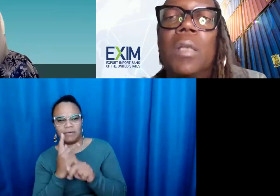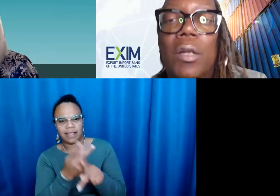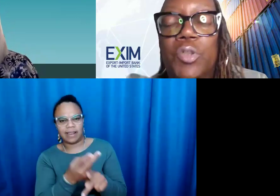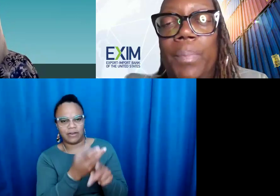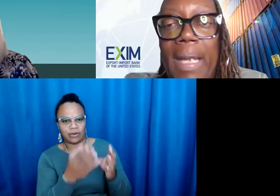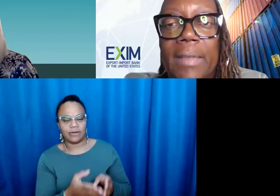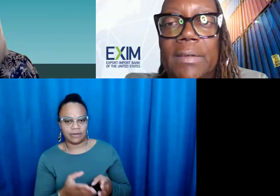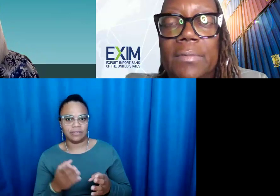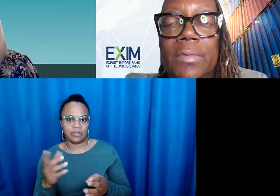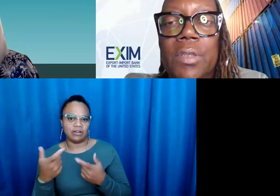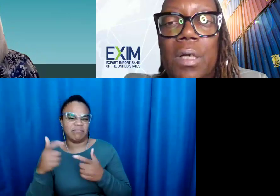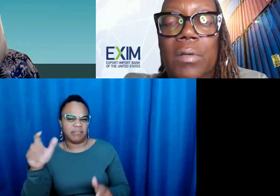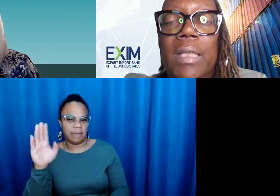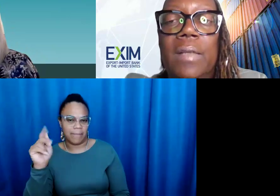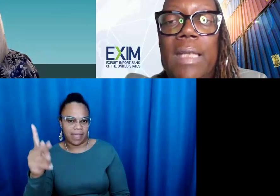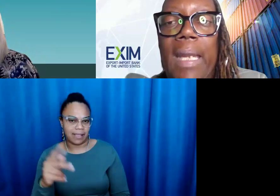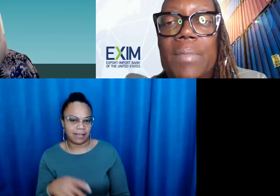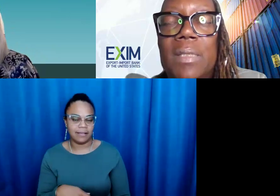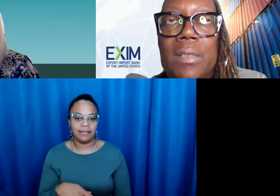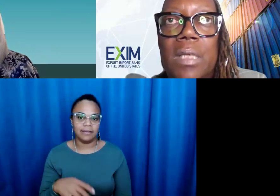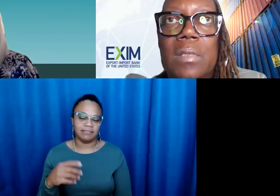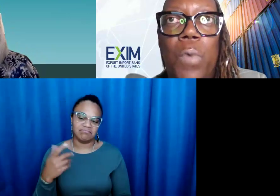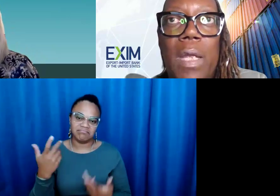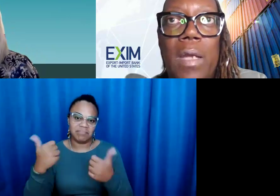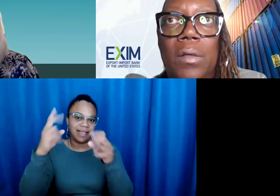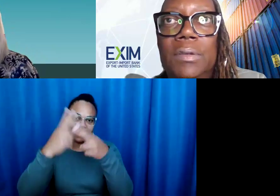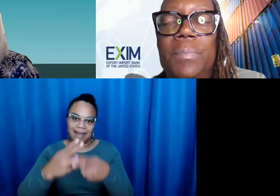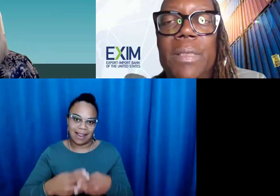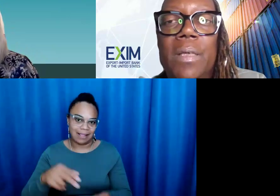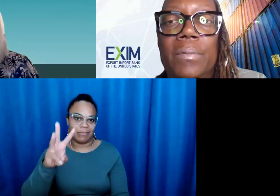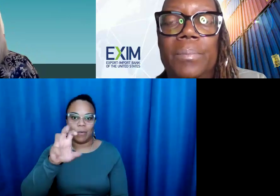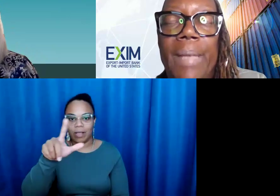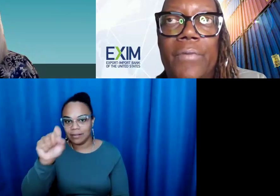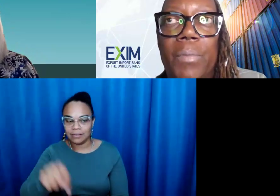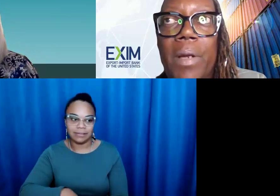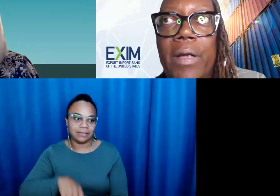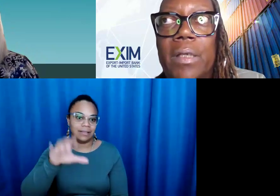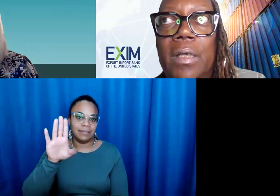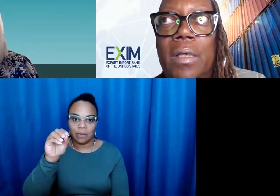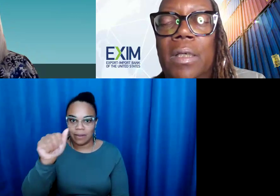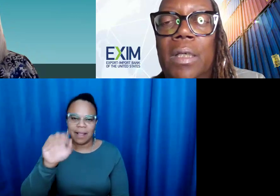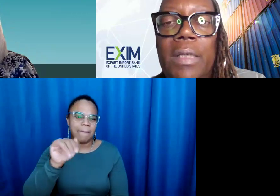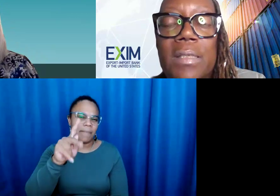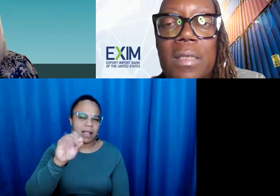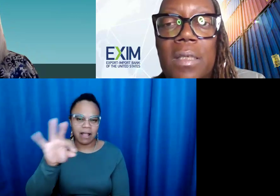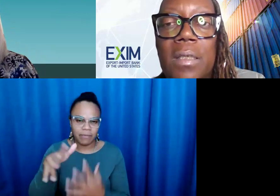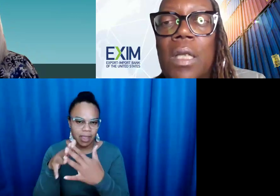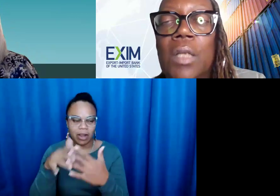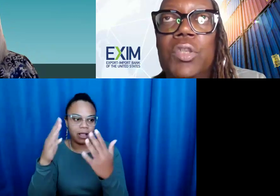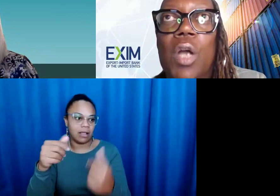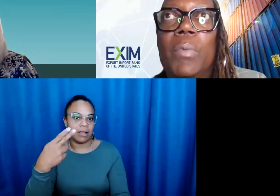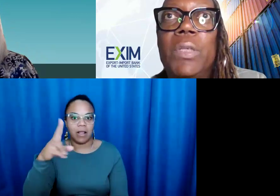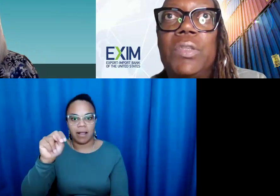the larger banks, in the game, such as Wells, BO, Bank of America,